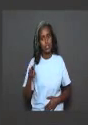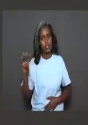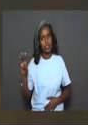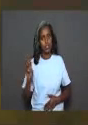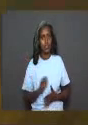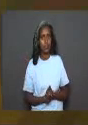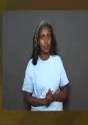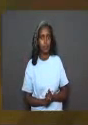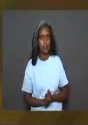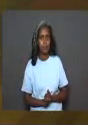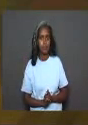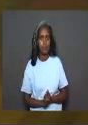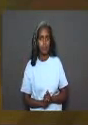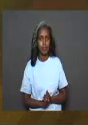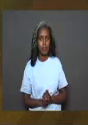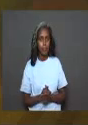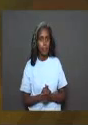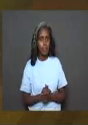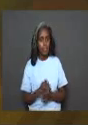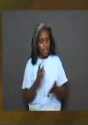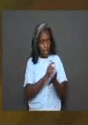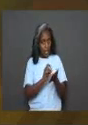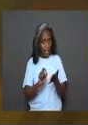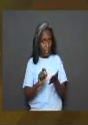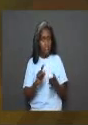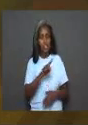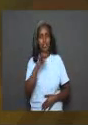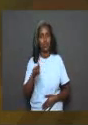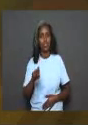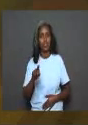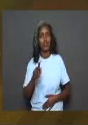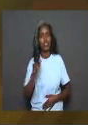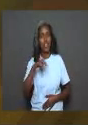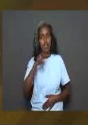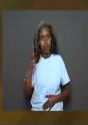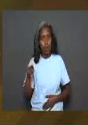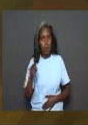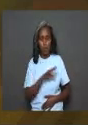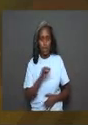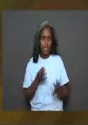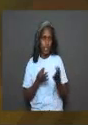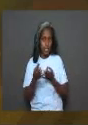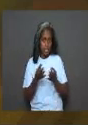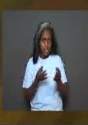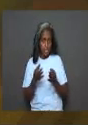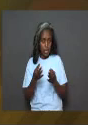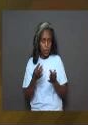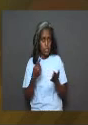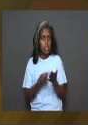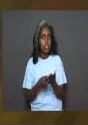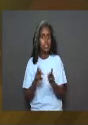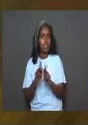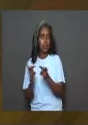6. Write the equation for the parabola and describe its